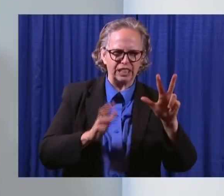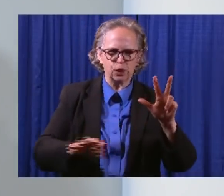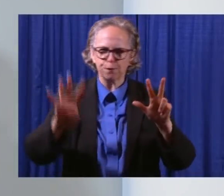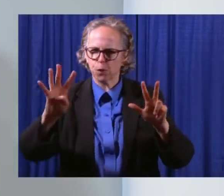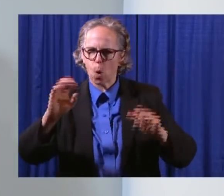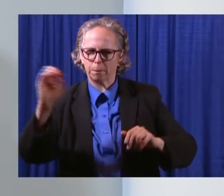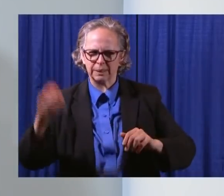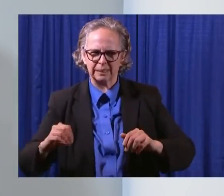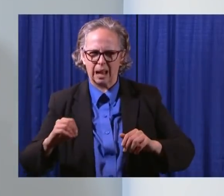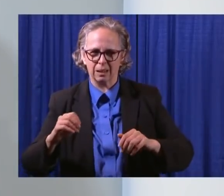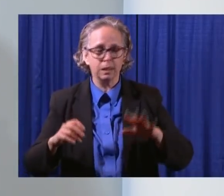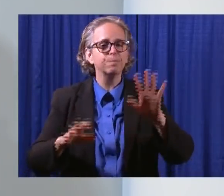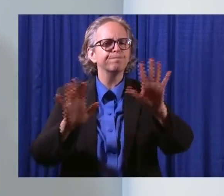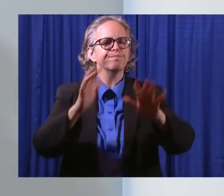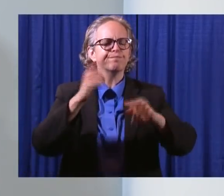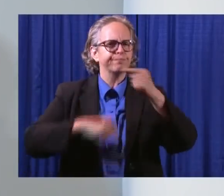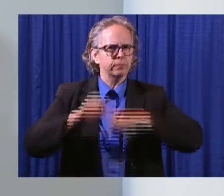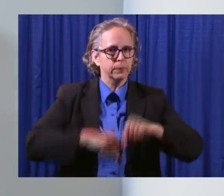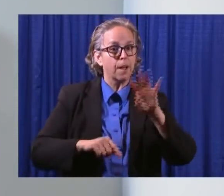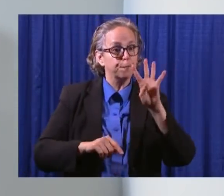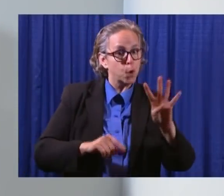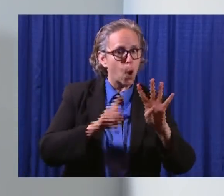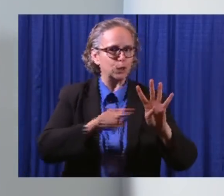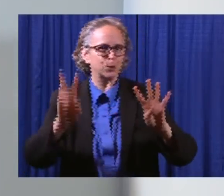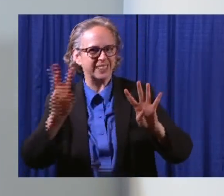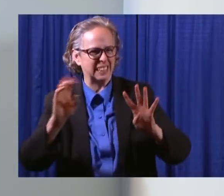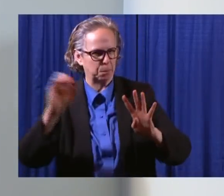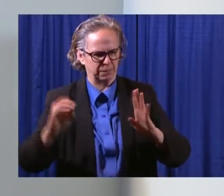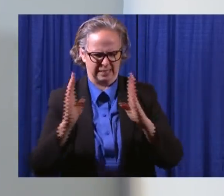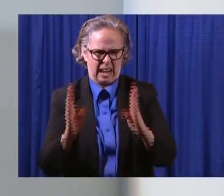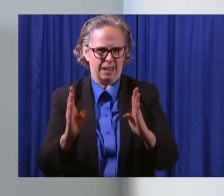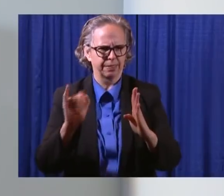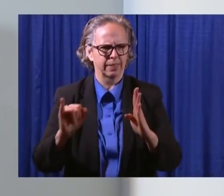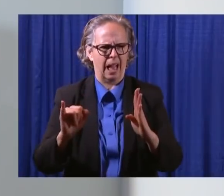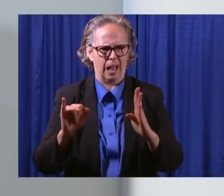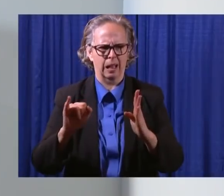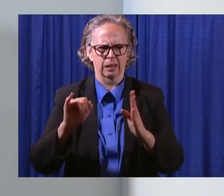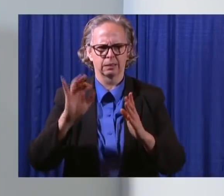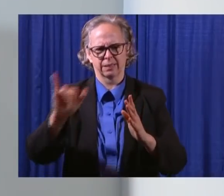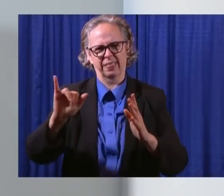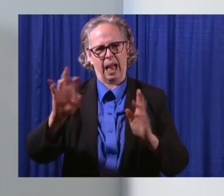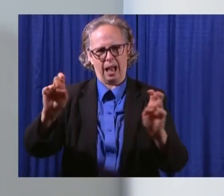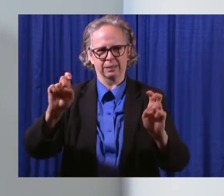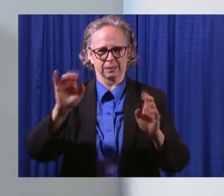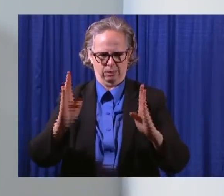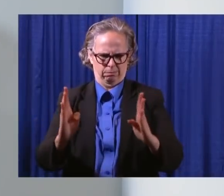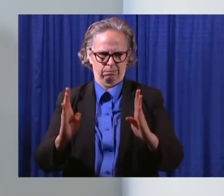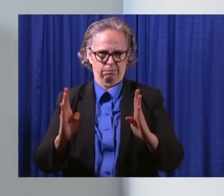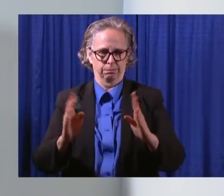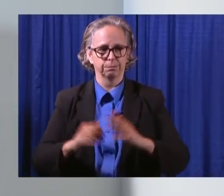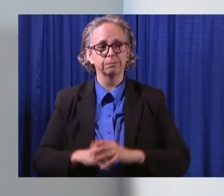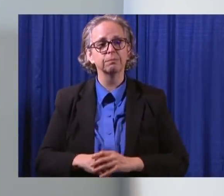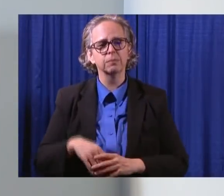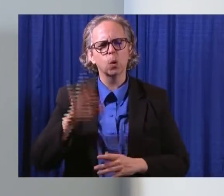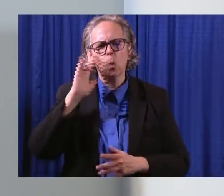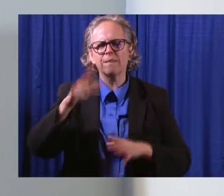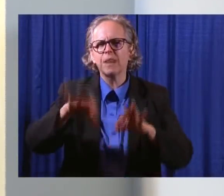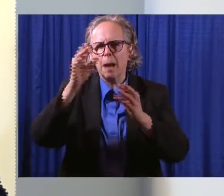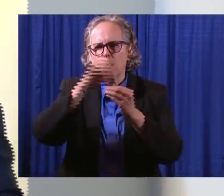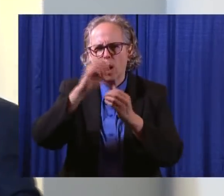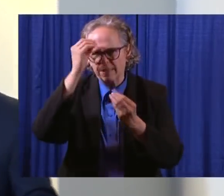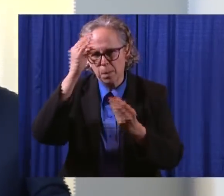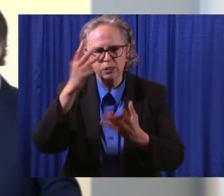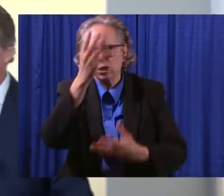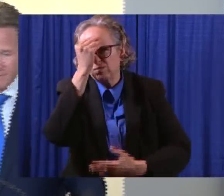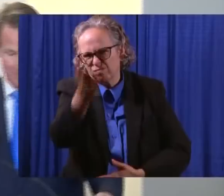and 6% of the positivity rate since late May, and we'll get more data out as we can find better ways to deliver it.